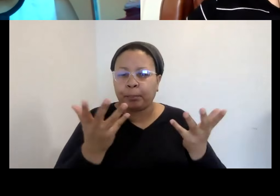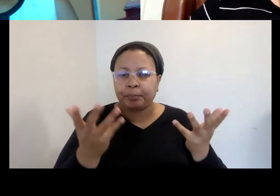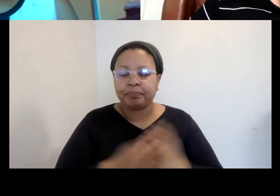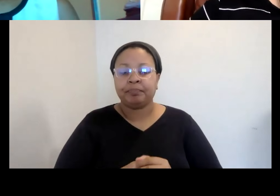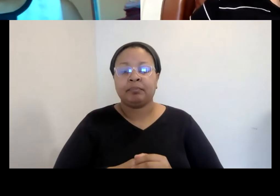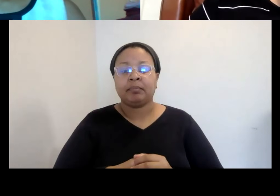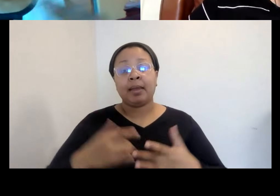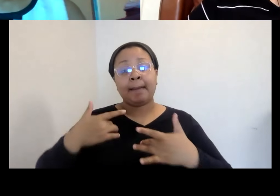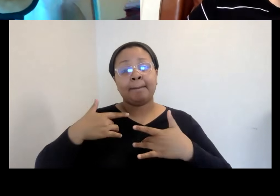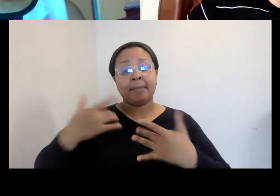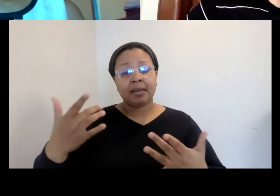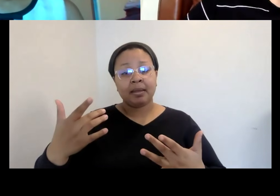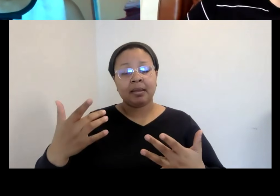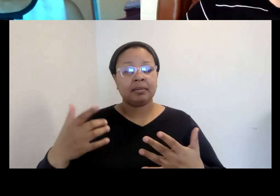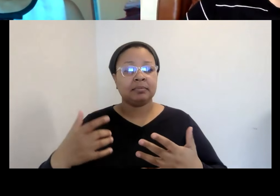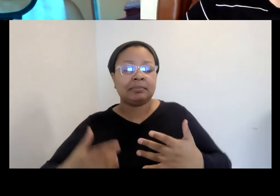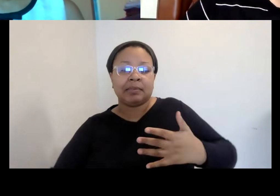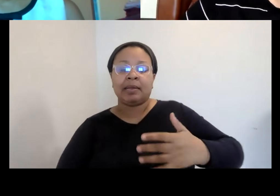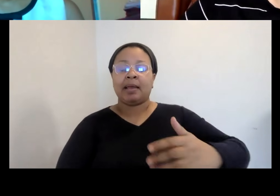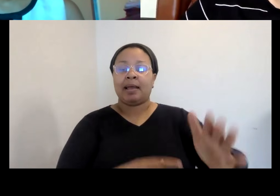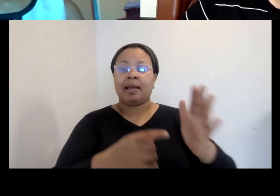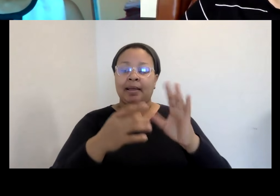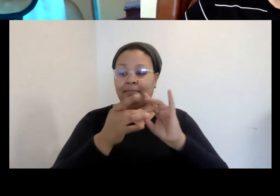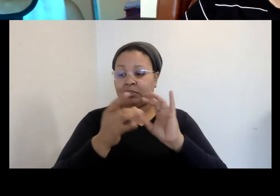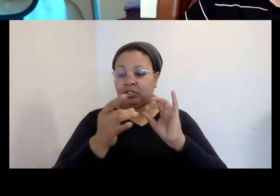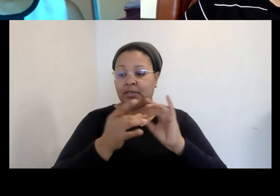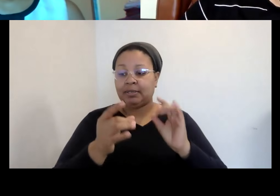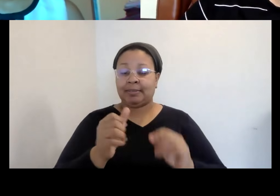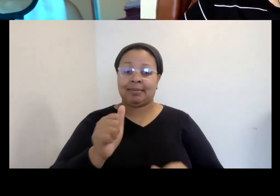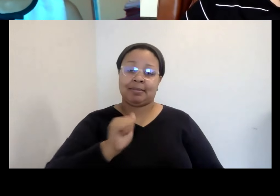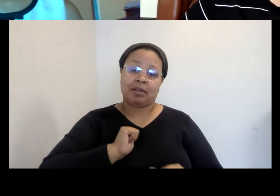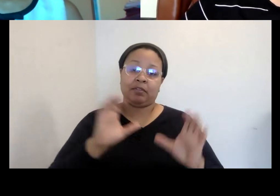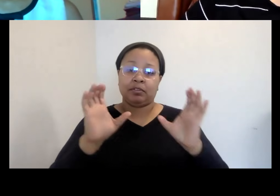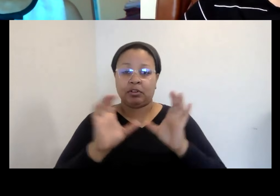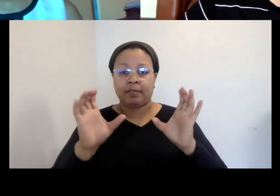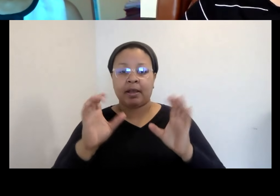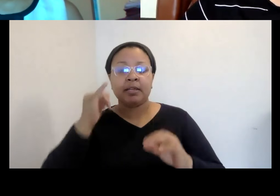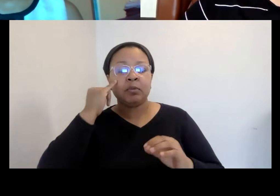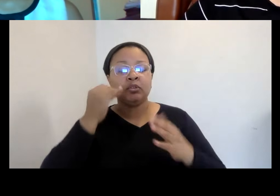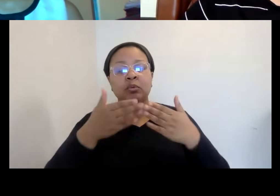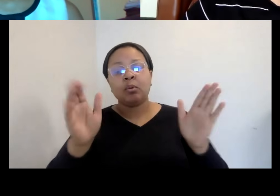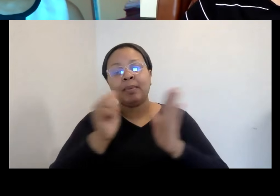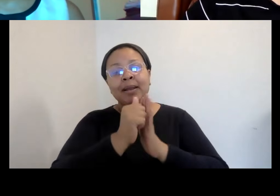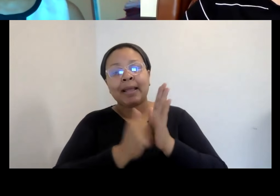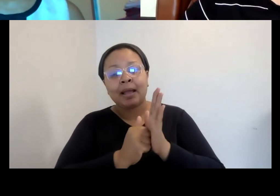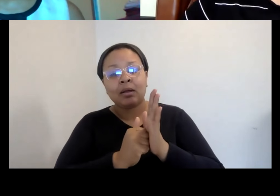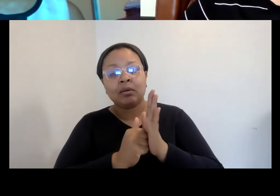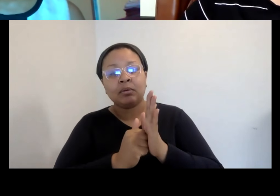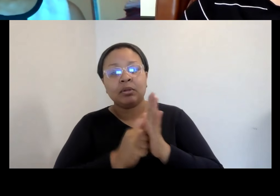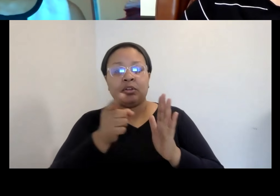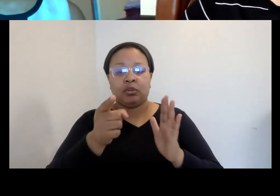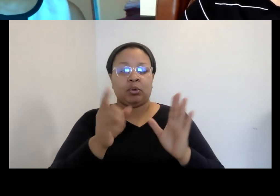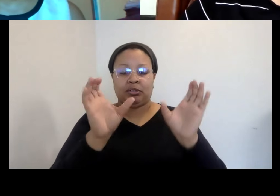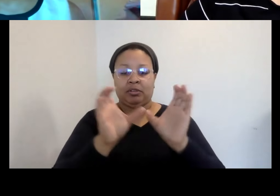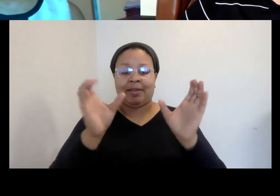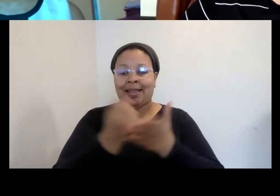typically, other than the things that I mentioned regarding the self-certify, when someone's opening an account, they're certifying that everything they're